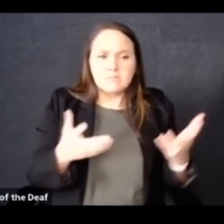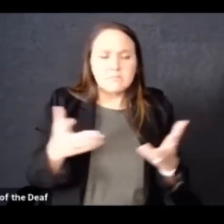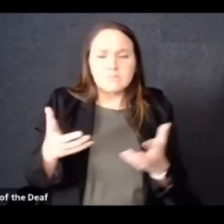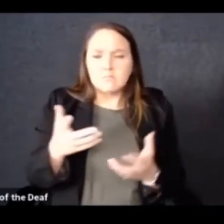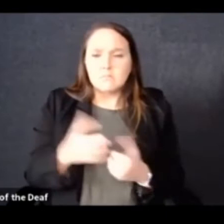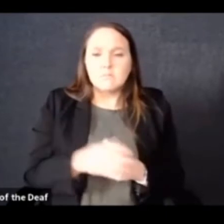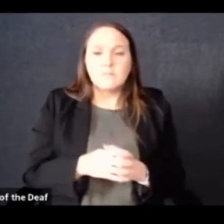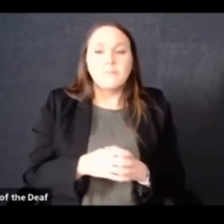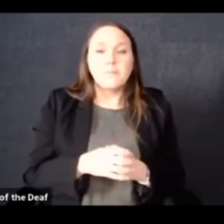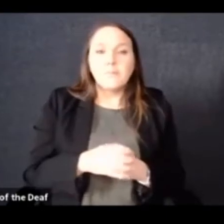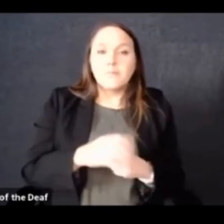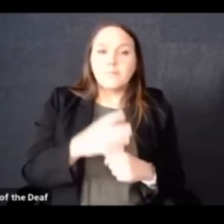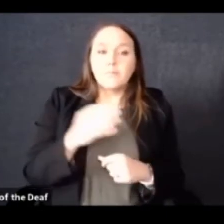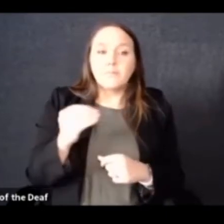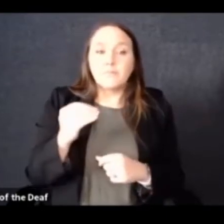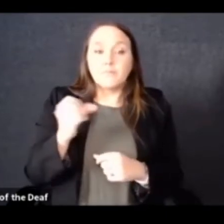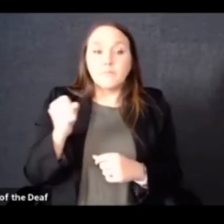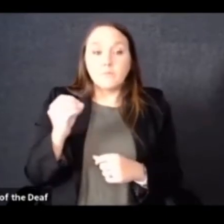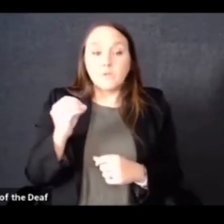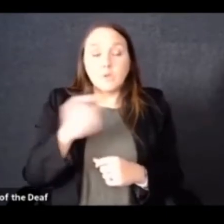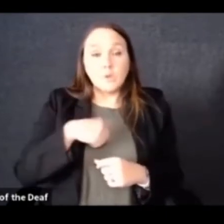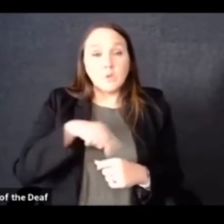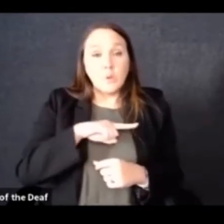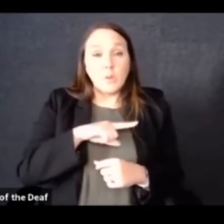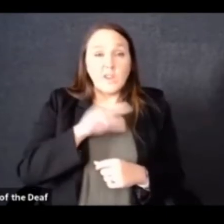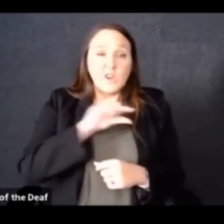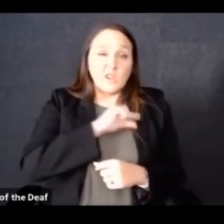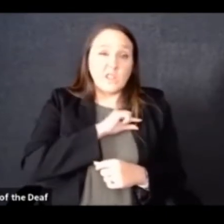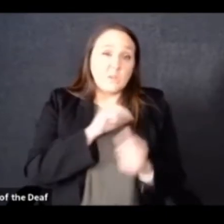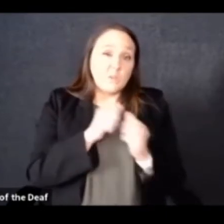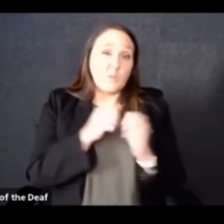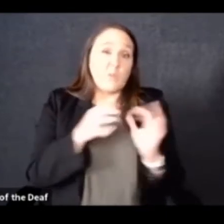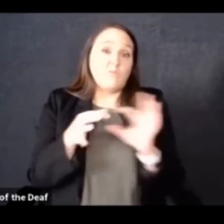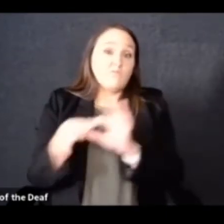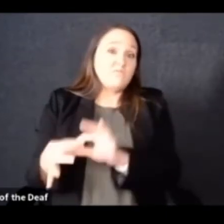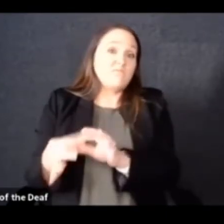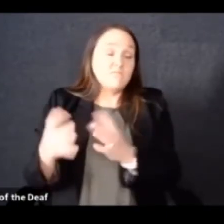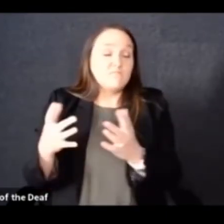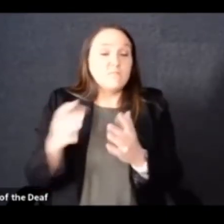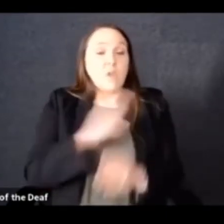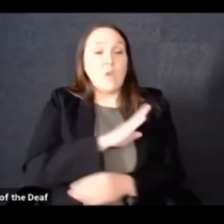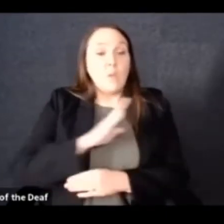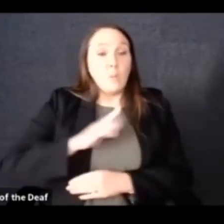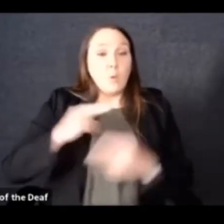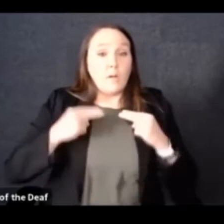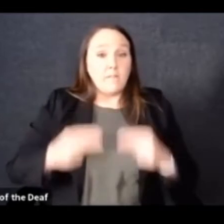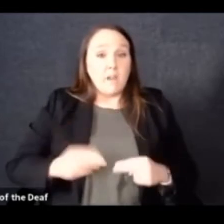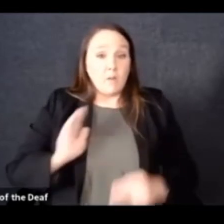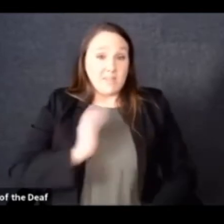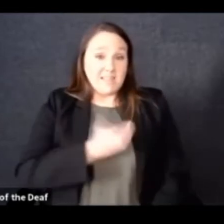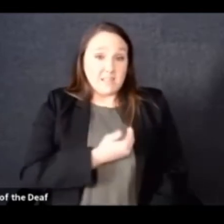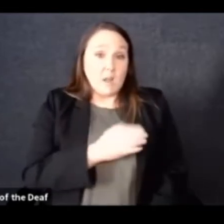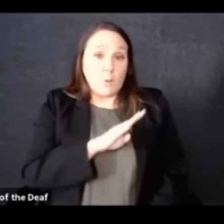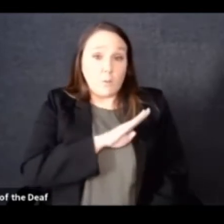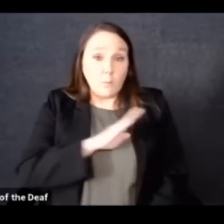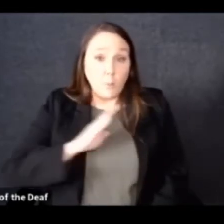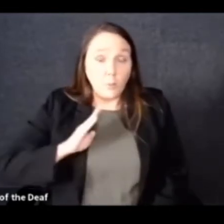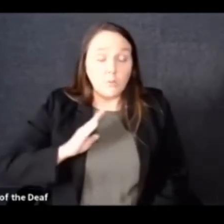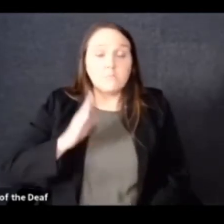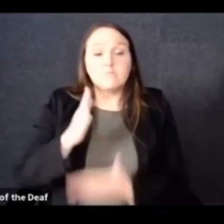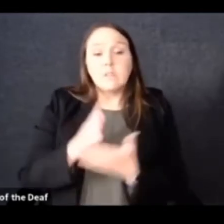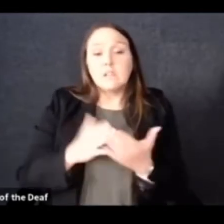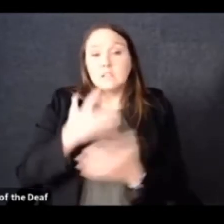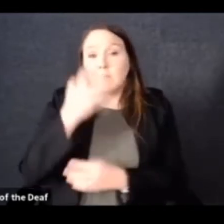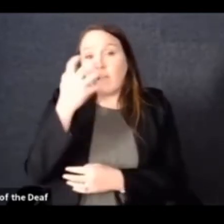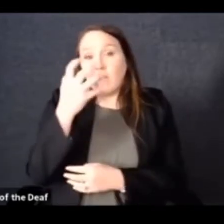And so we're kind of guilty by association. The Board of Health is our board, and some of that anger